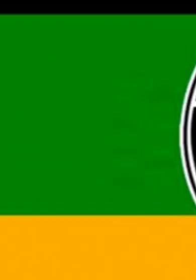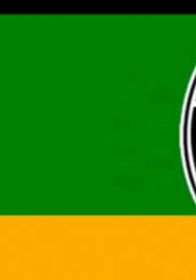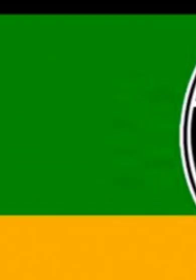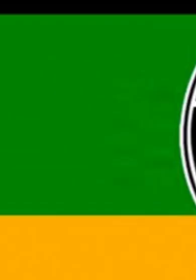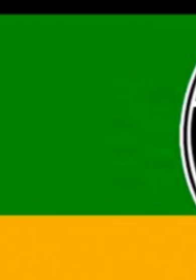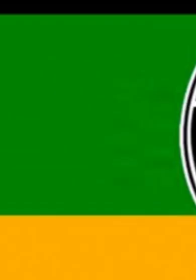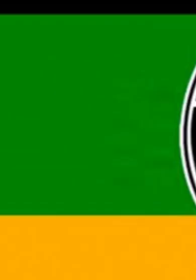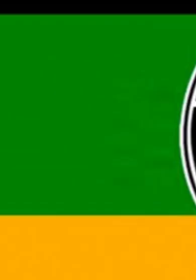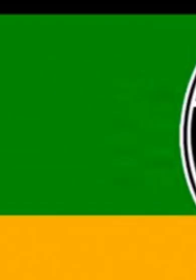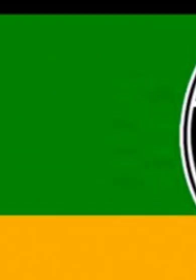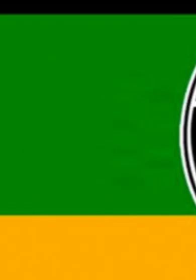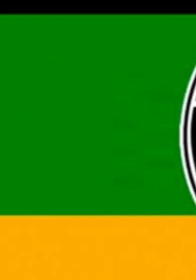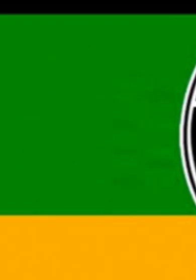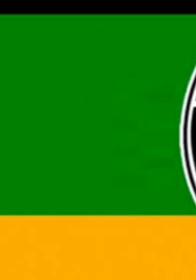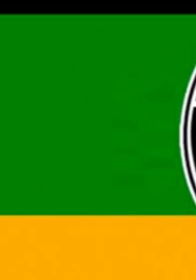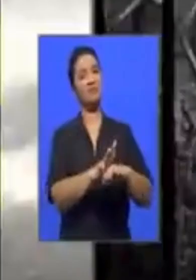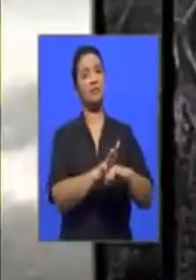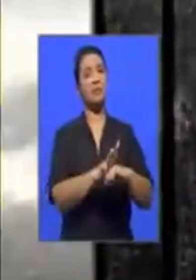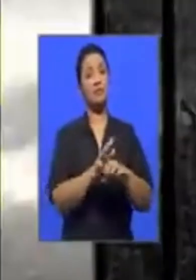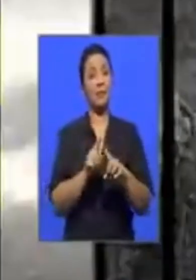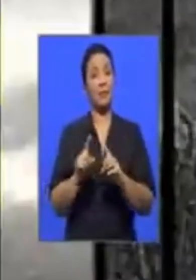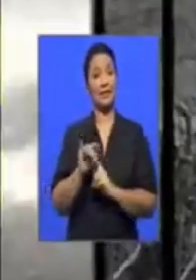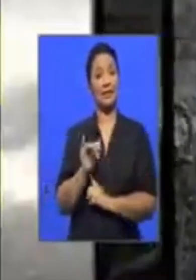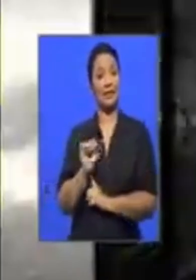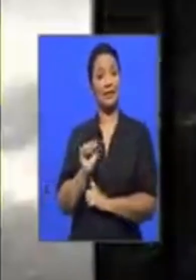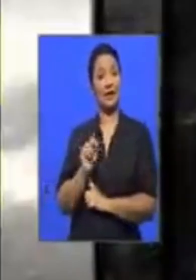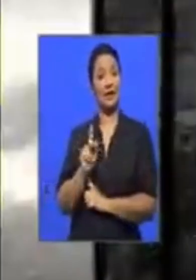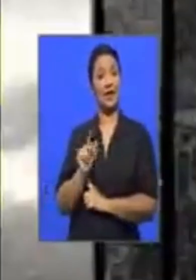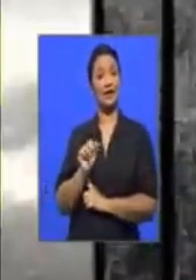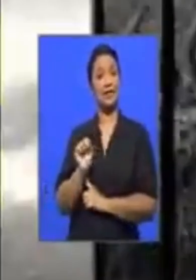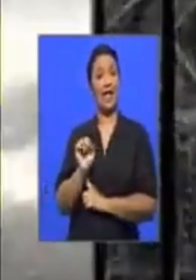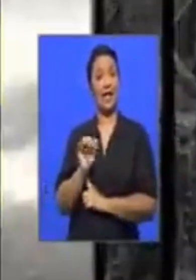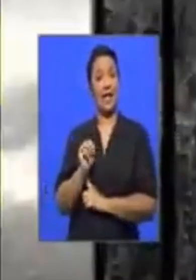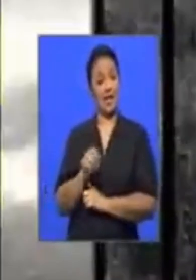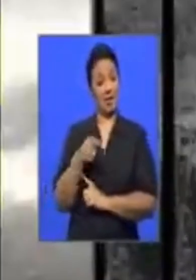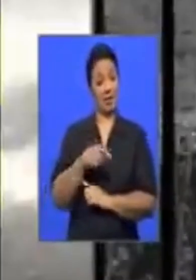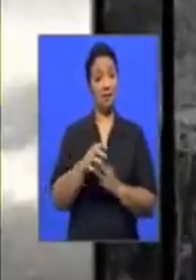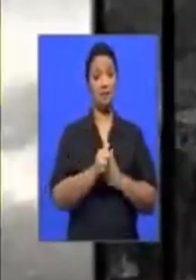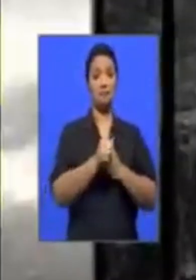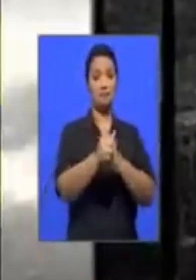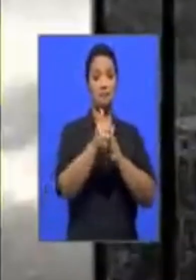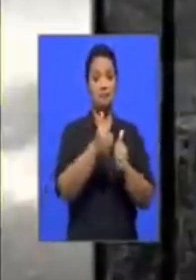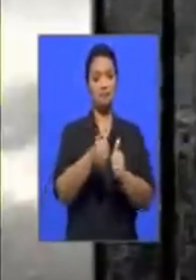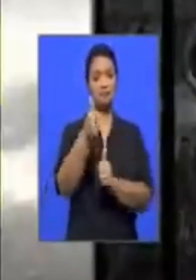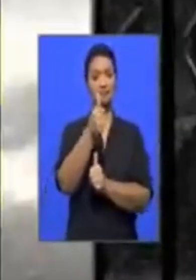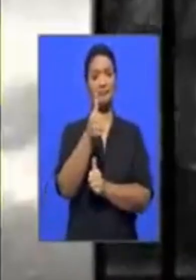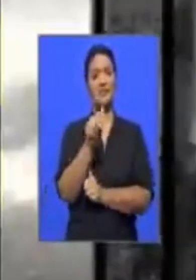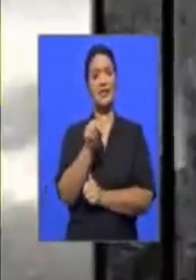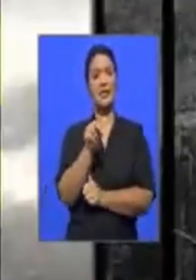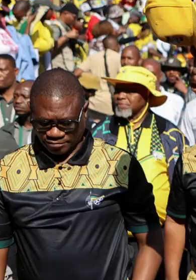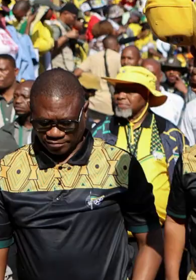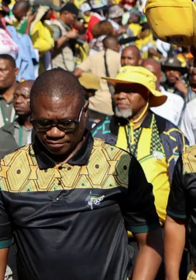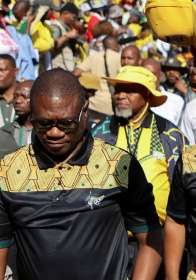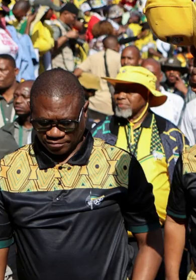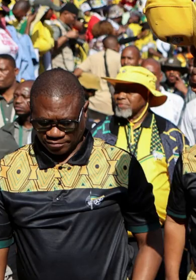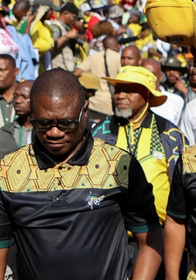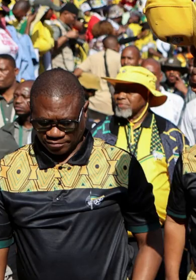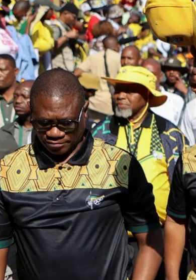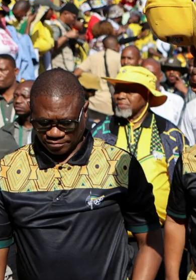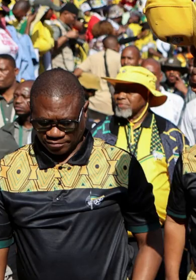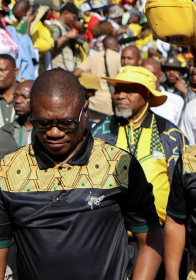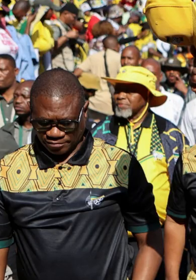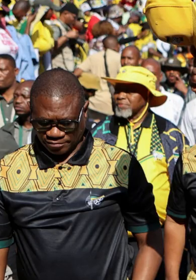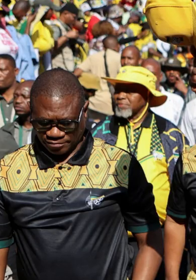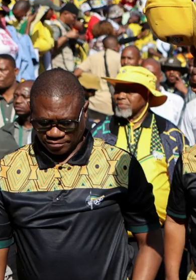in Africa, but the last to obtain freedom in the continent. Today, the ANC is at